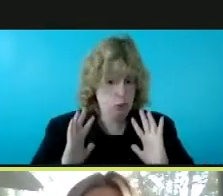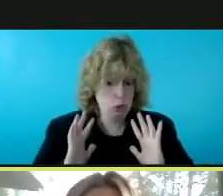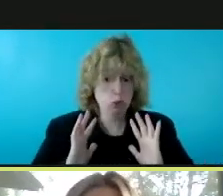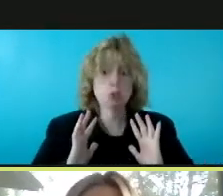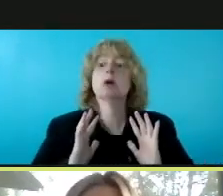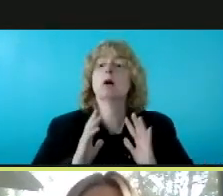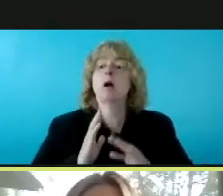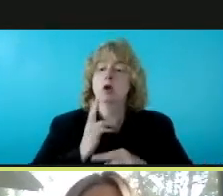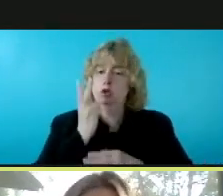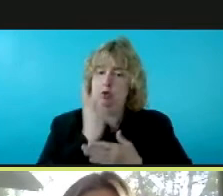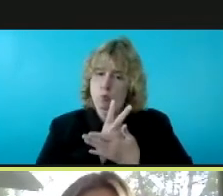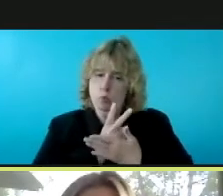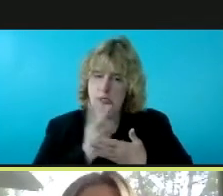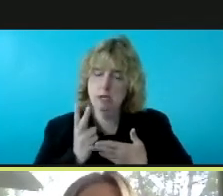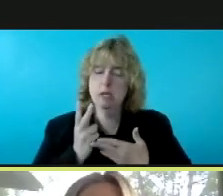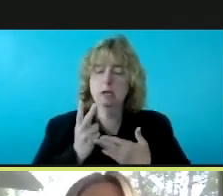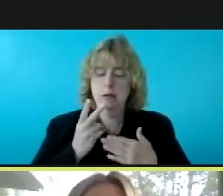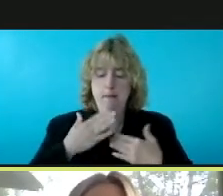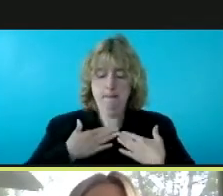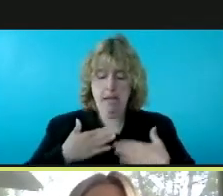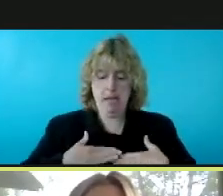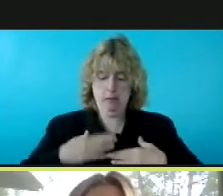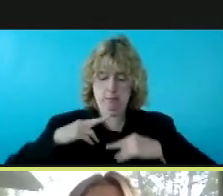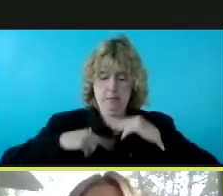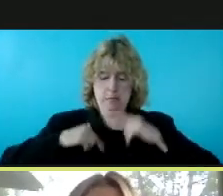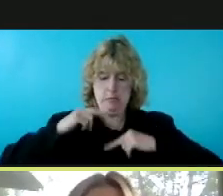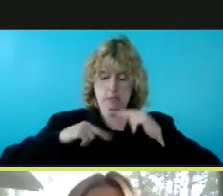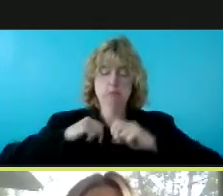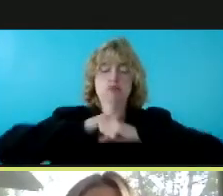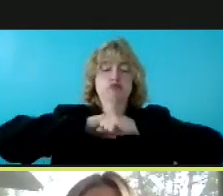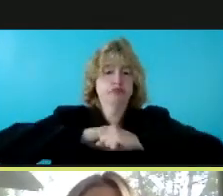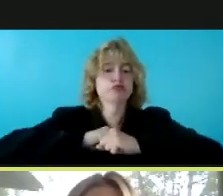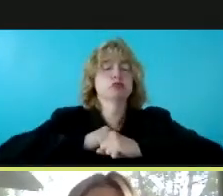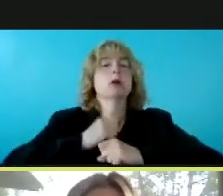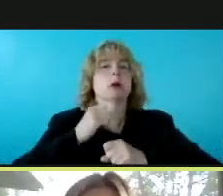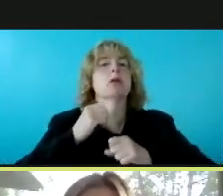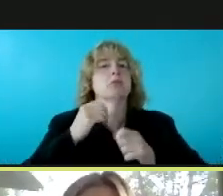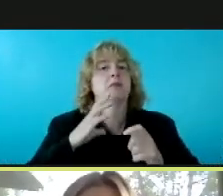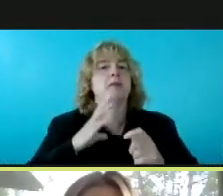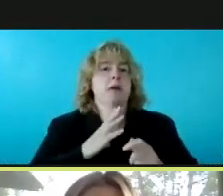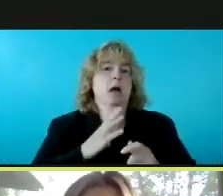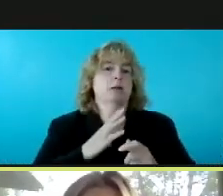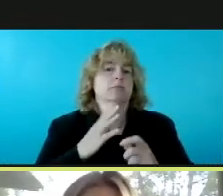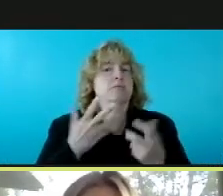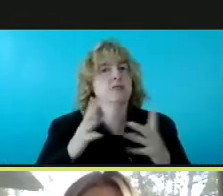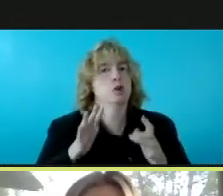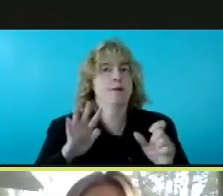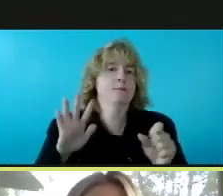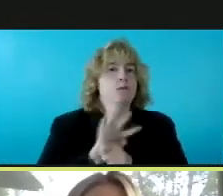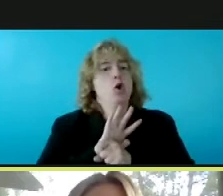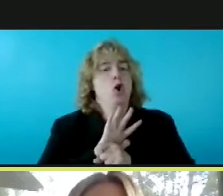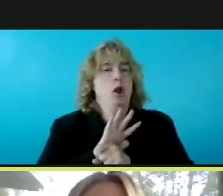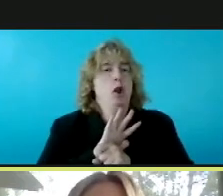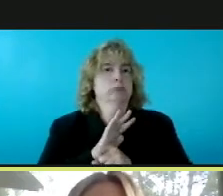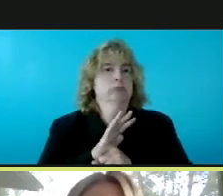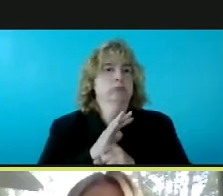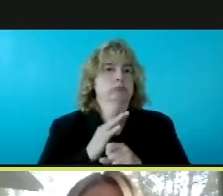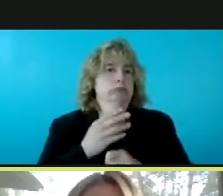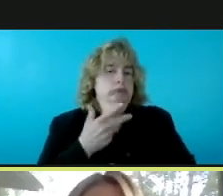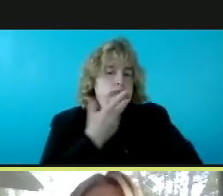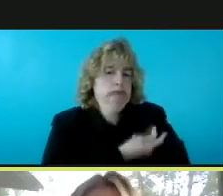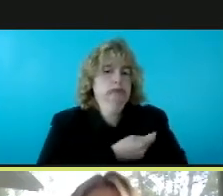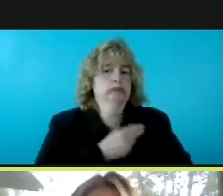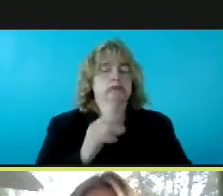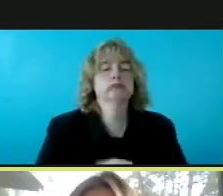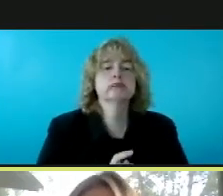for the Pfizer and the Moderna, or that 2 weeks after your single dose vaccine like the Johnson & Johnson. So let's talk